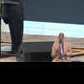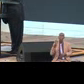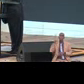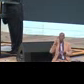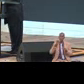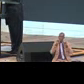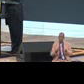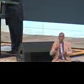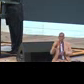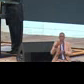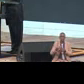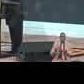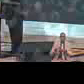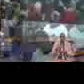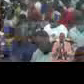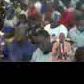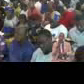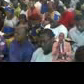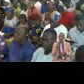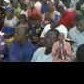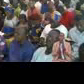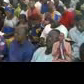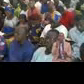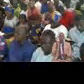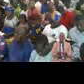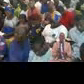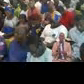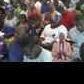He shall bless thy bread and thy water.